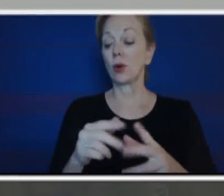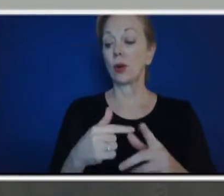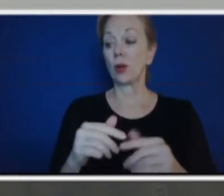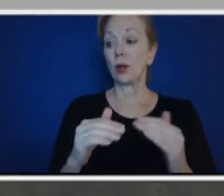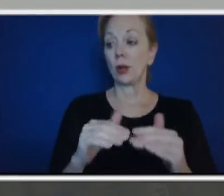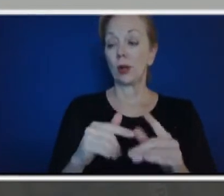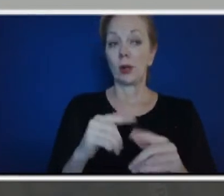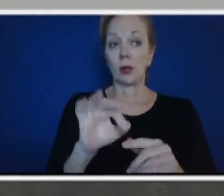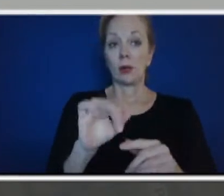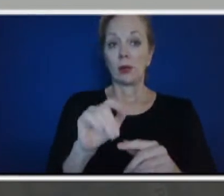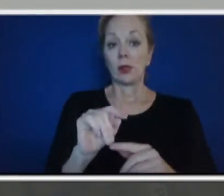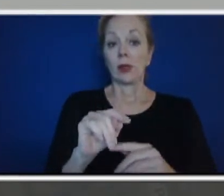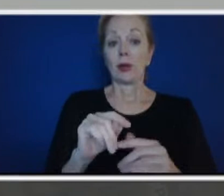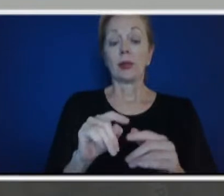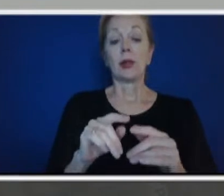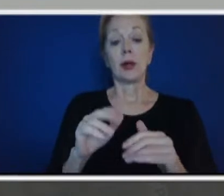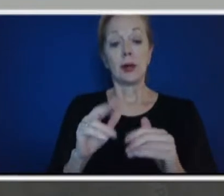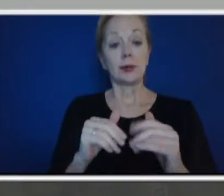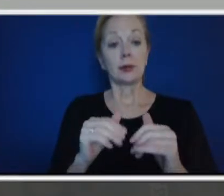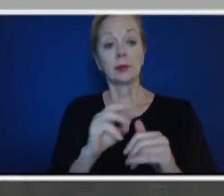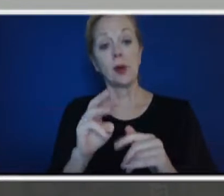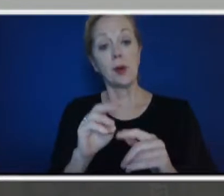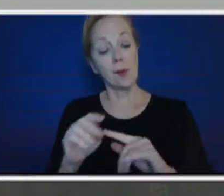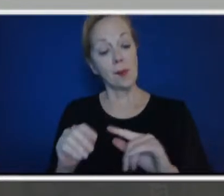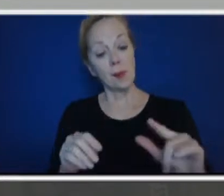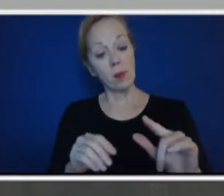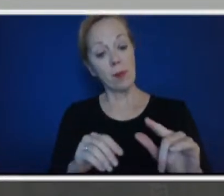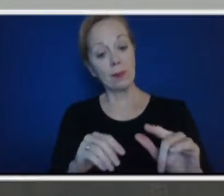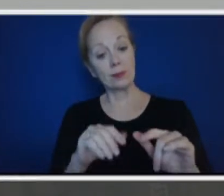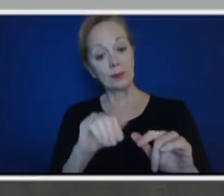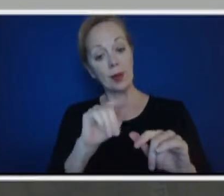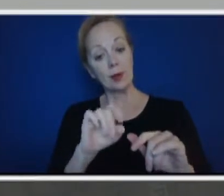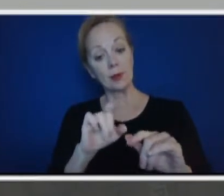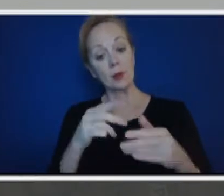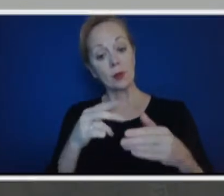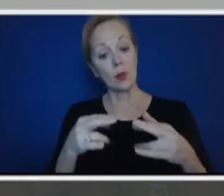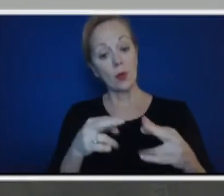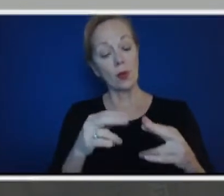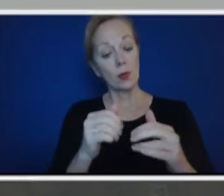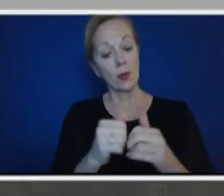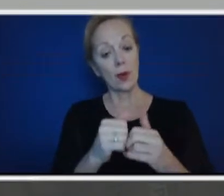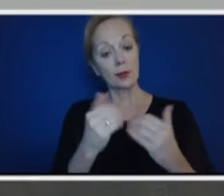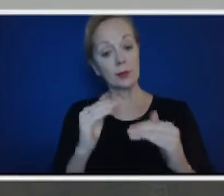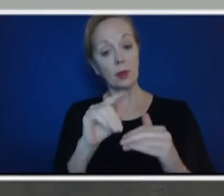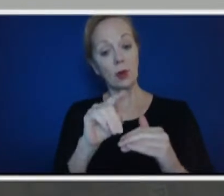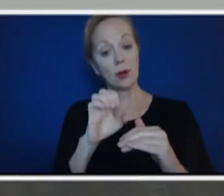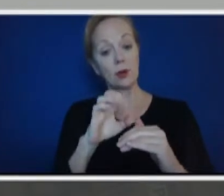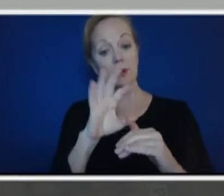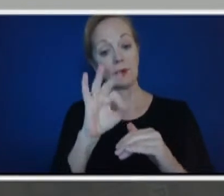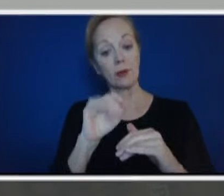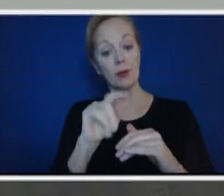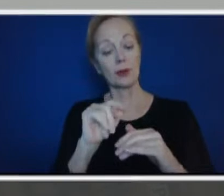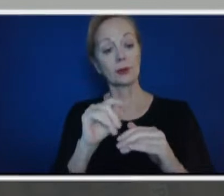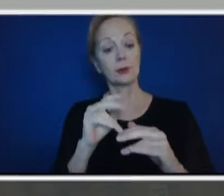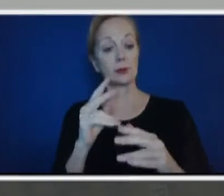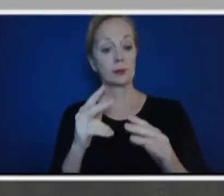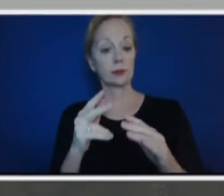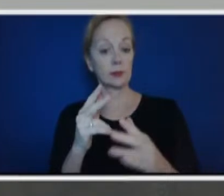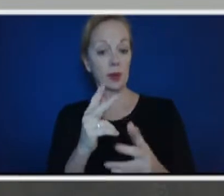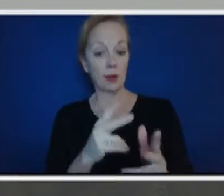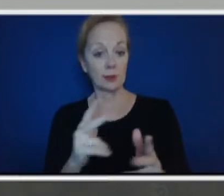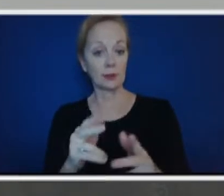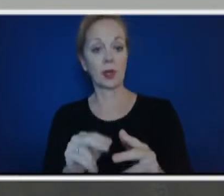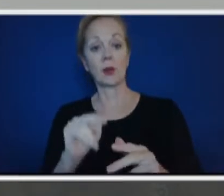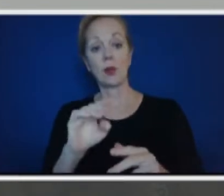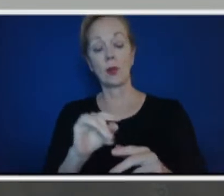storage. Does construct a westbound left turn lane along Alexandriana Road with a minimum of 100 feet of storage as well. And then a northbound approach